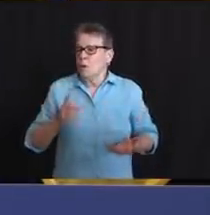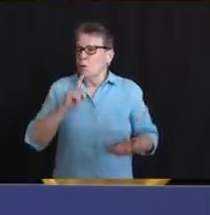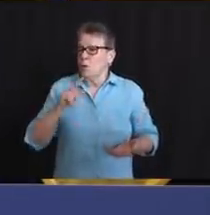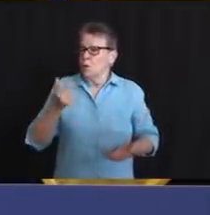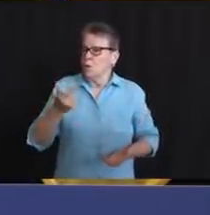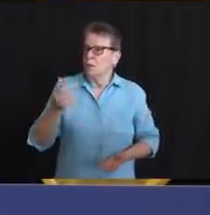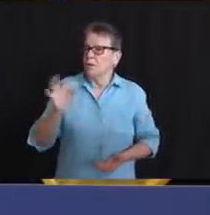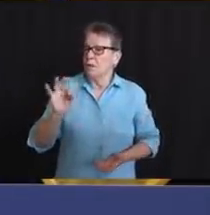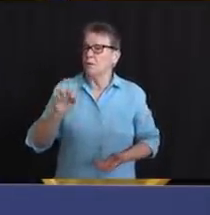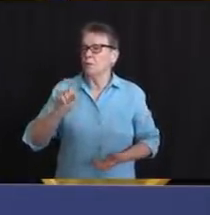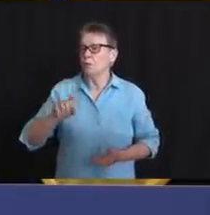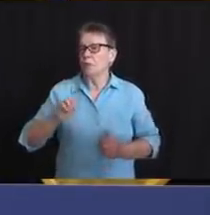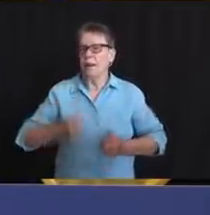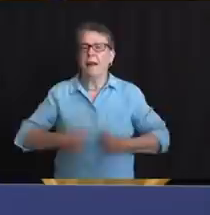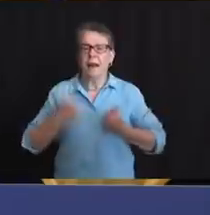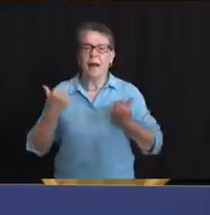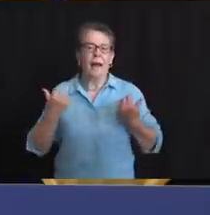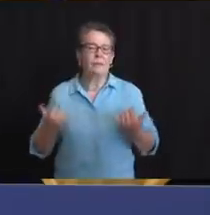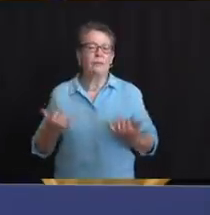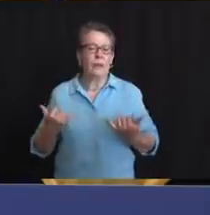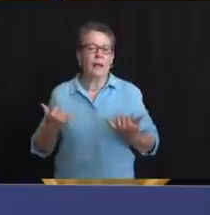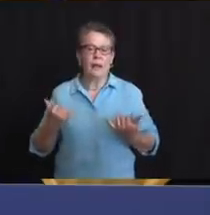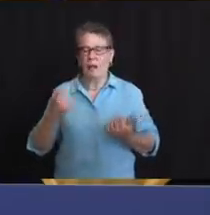officer's peers.